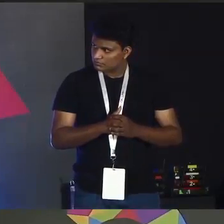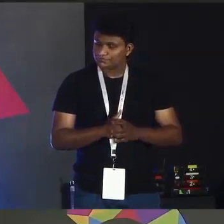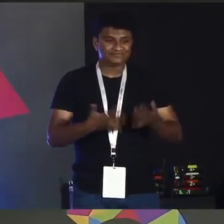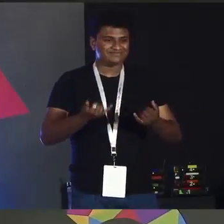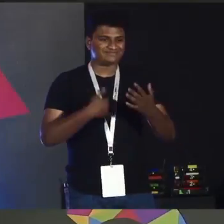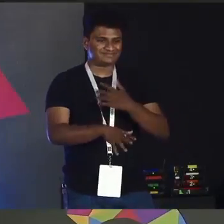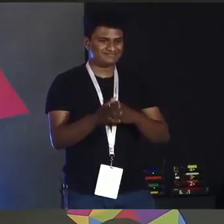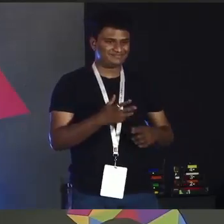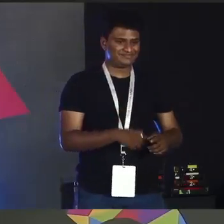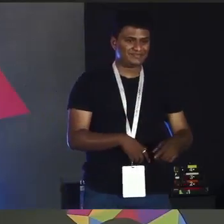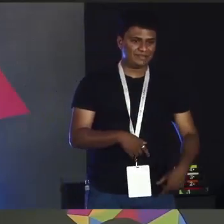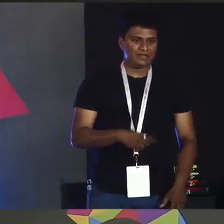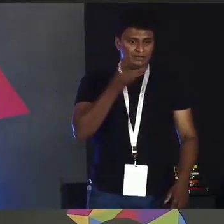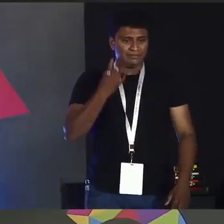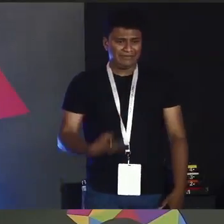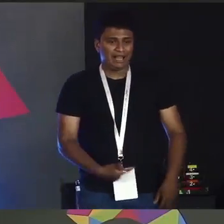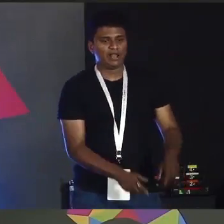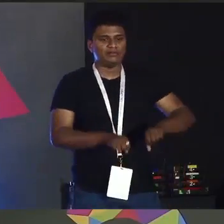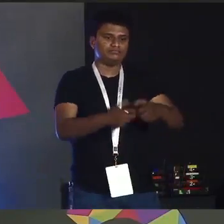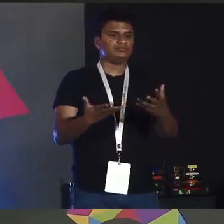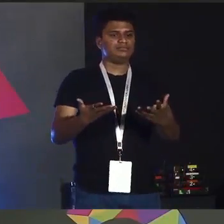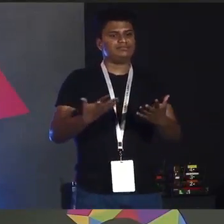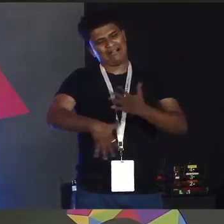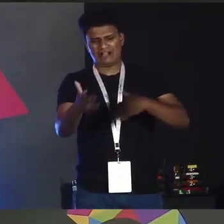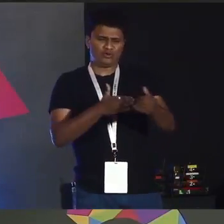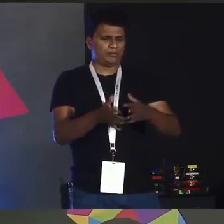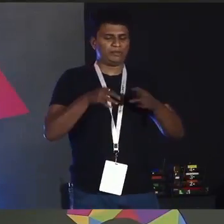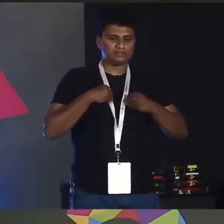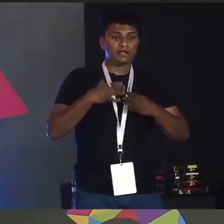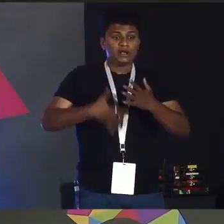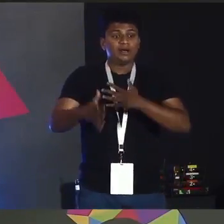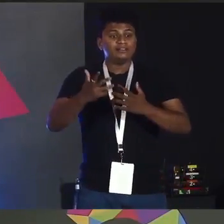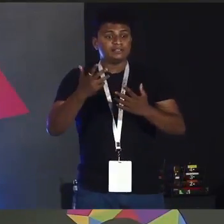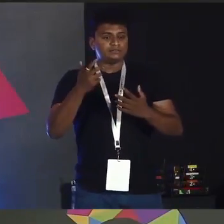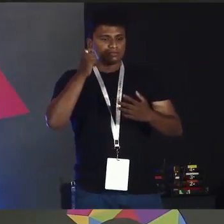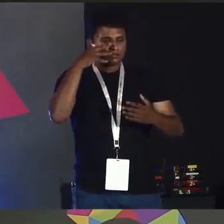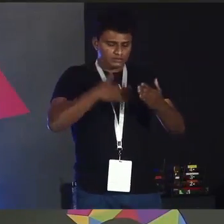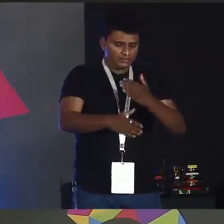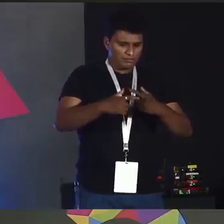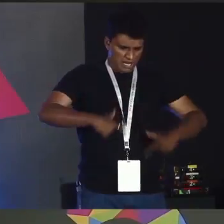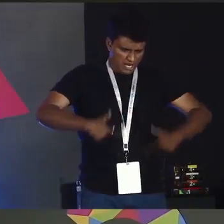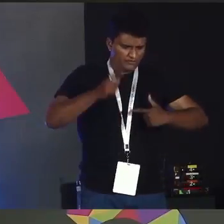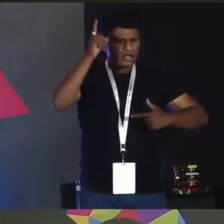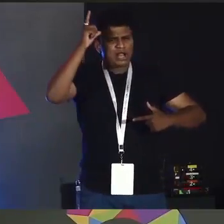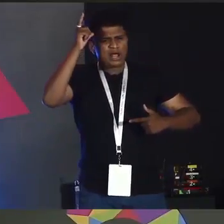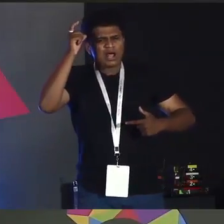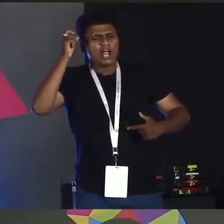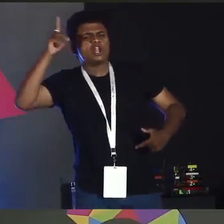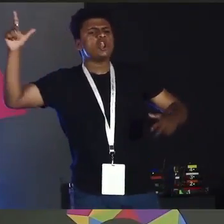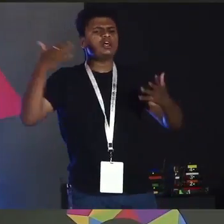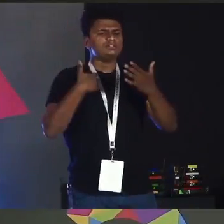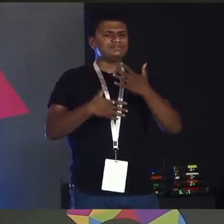logistics in our life, which is equal to bribe. But whenever it pains a